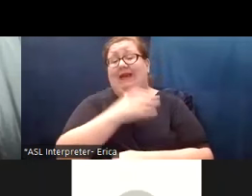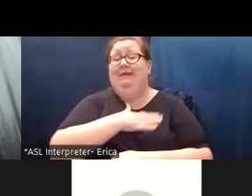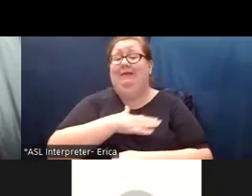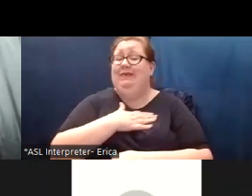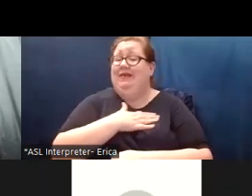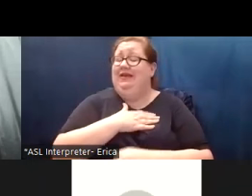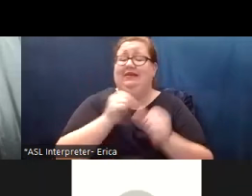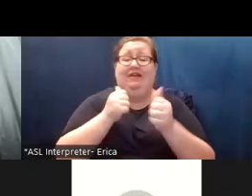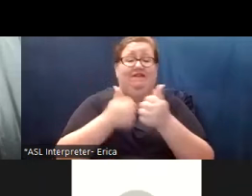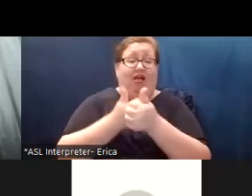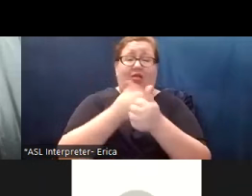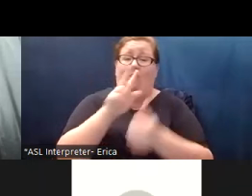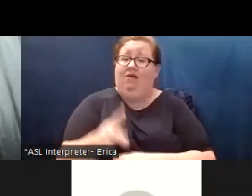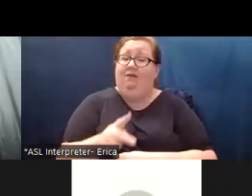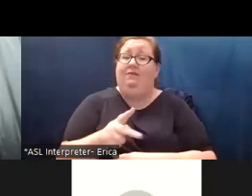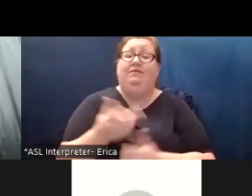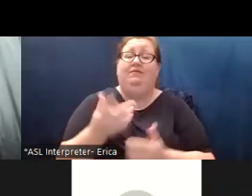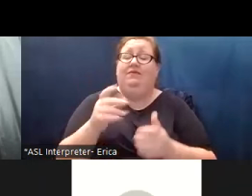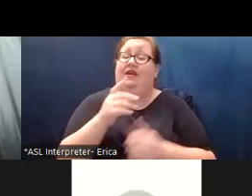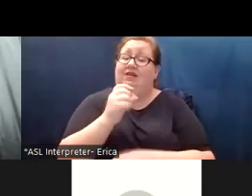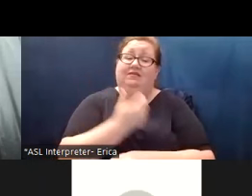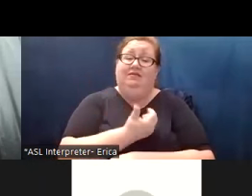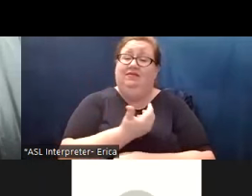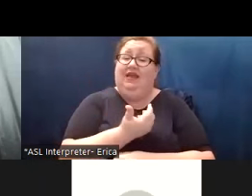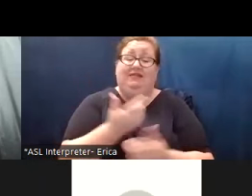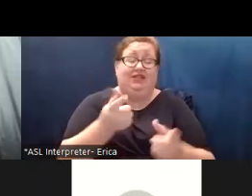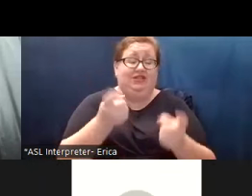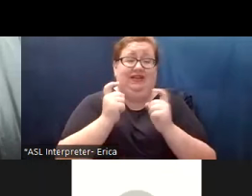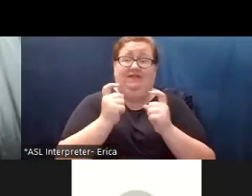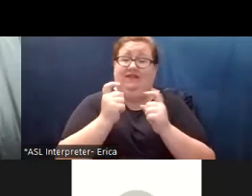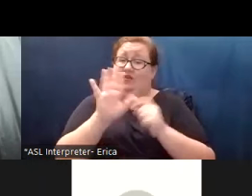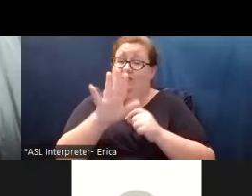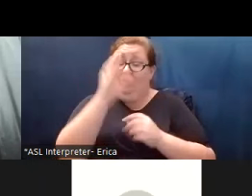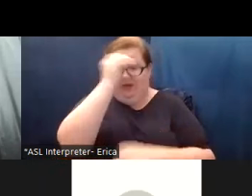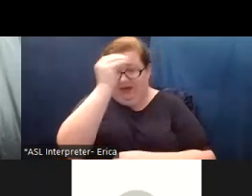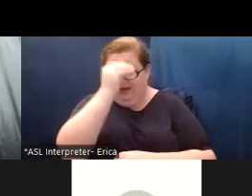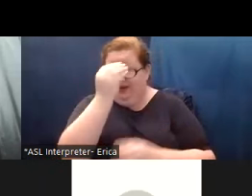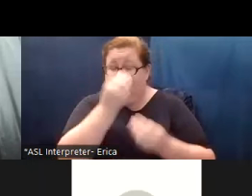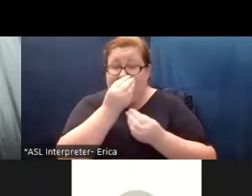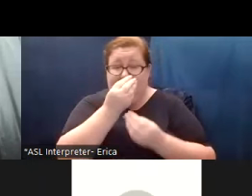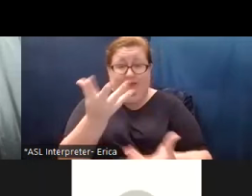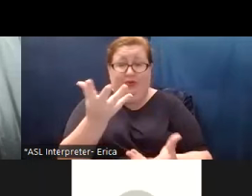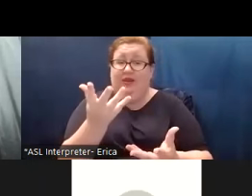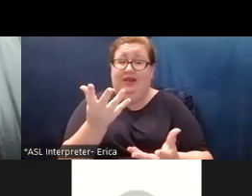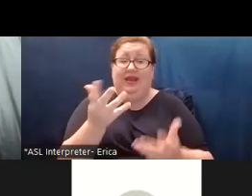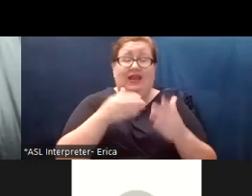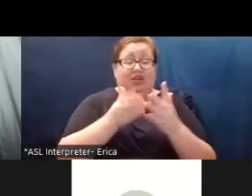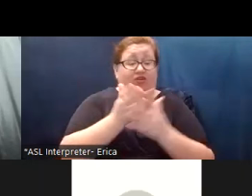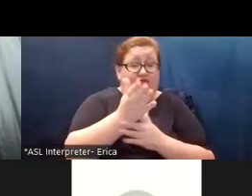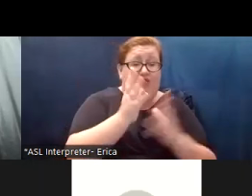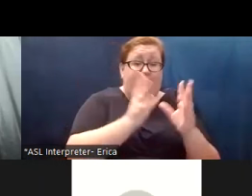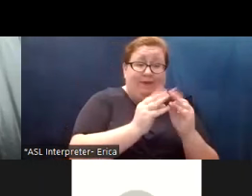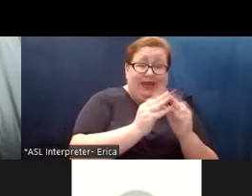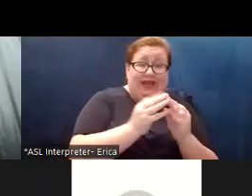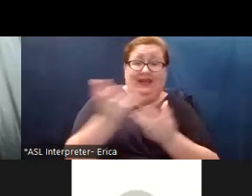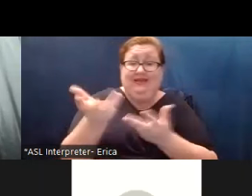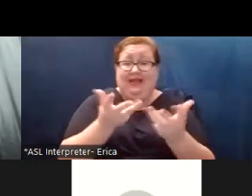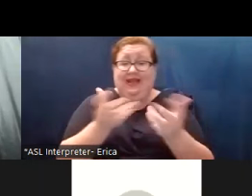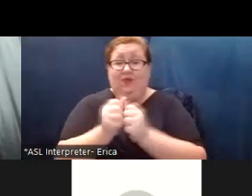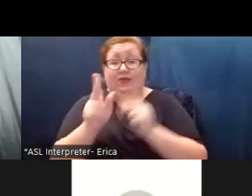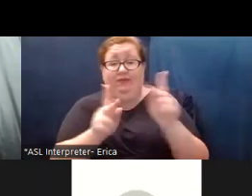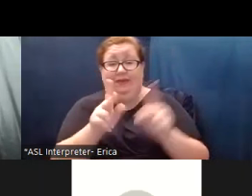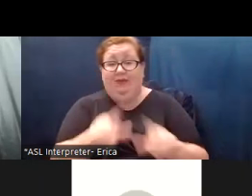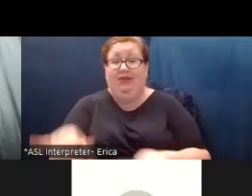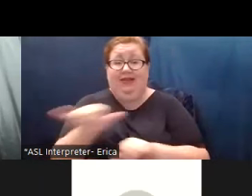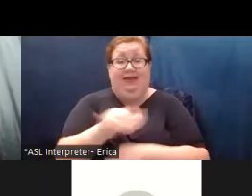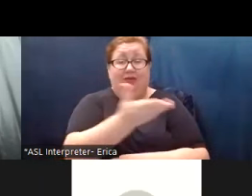follow us and keep giving all this input, because it's really, it's been through these meetings, through these engagements with people like you, that's really,